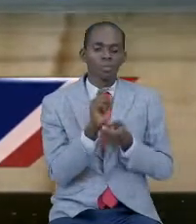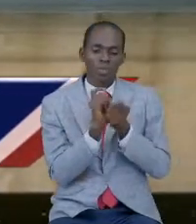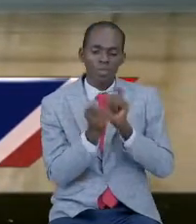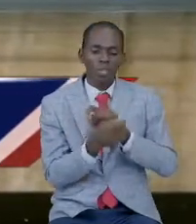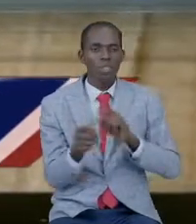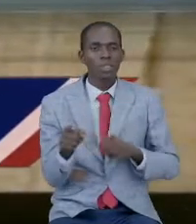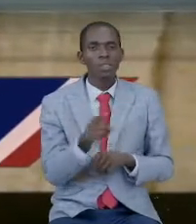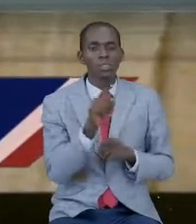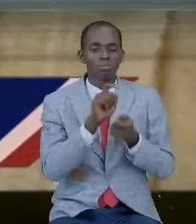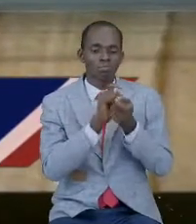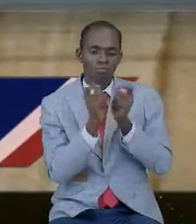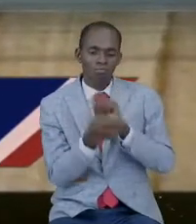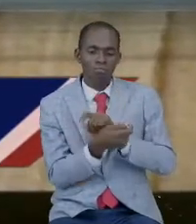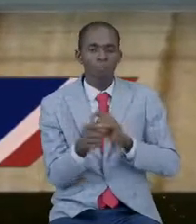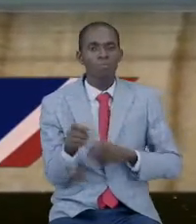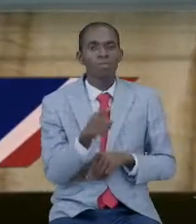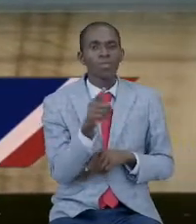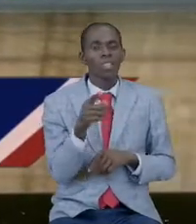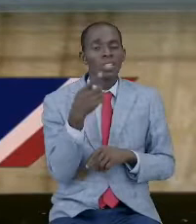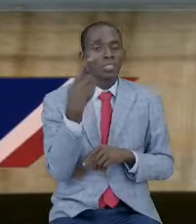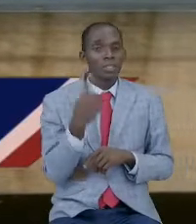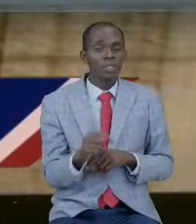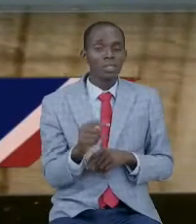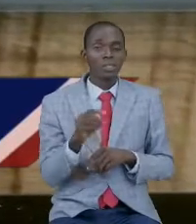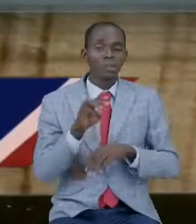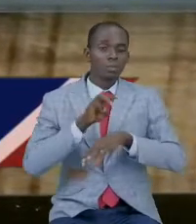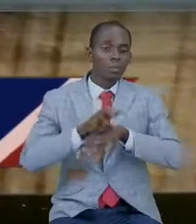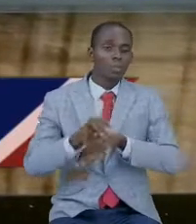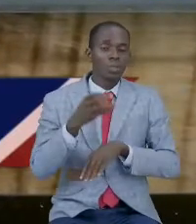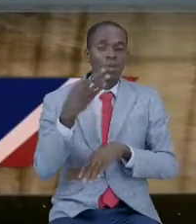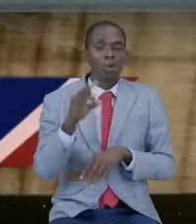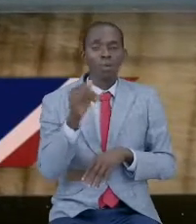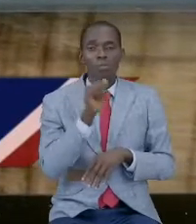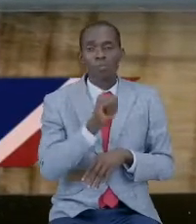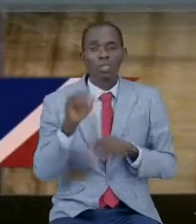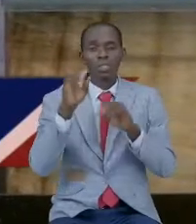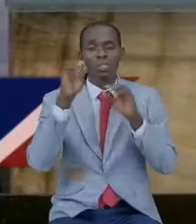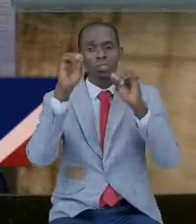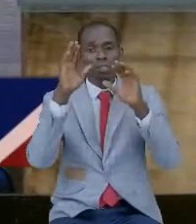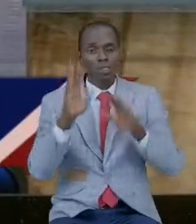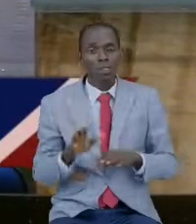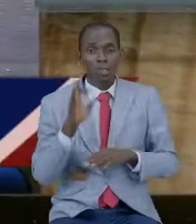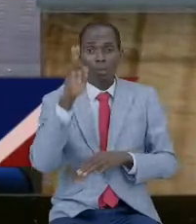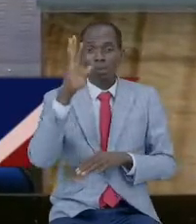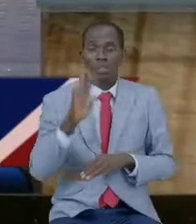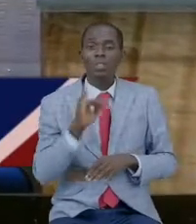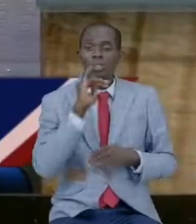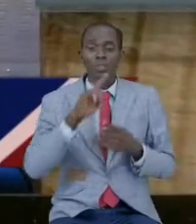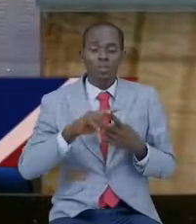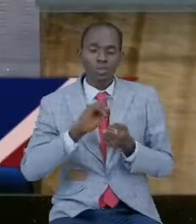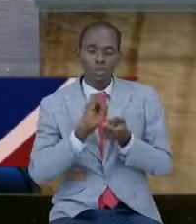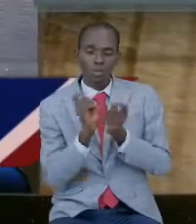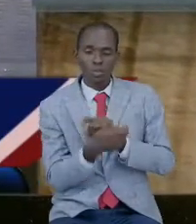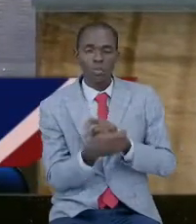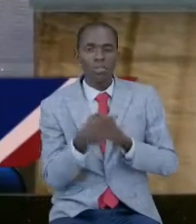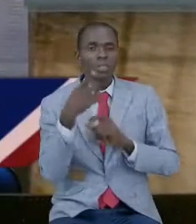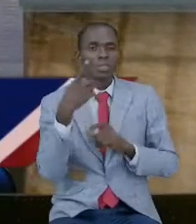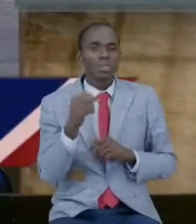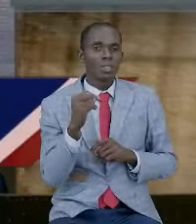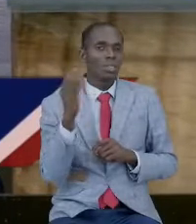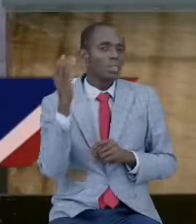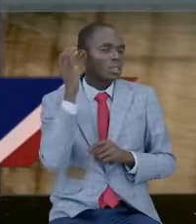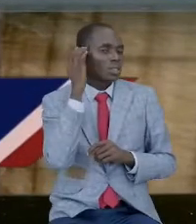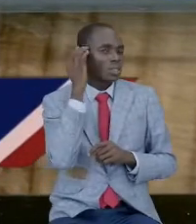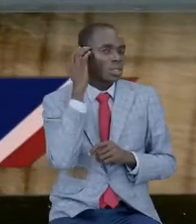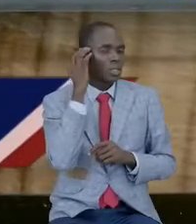them, turn them. The ministry of the preacher is to turn the hearers, turn them away